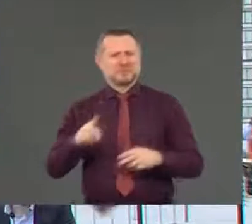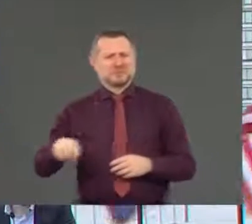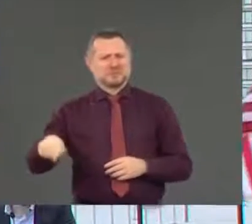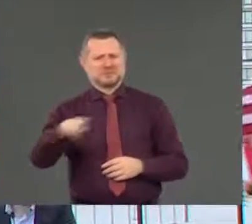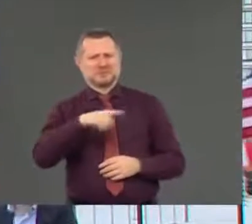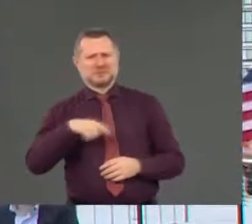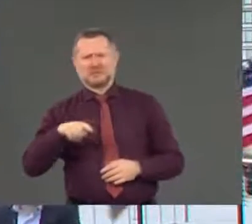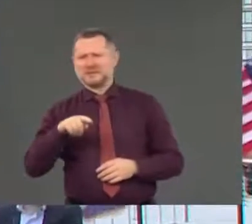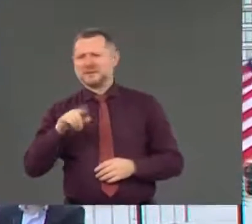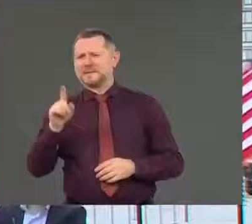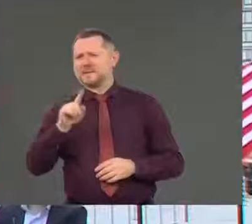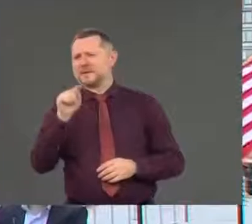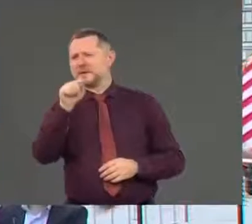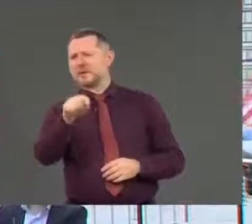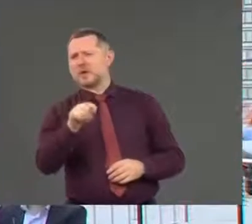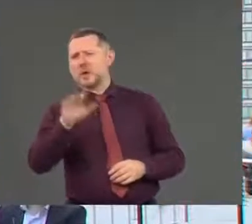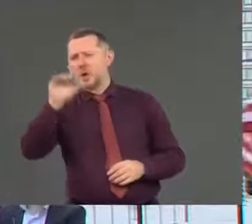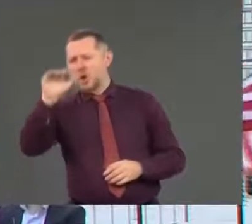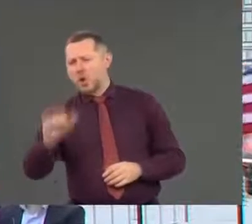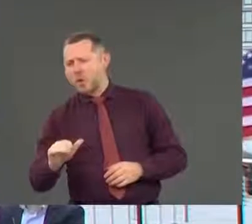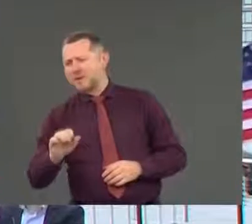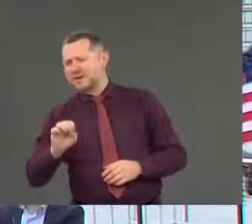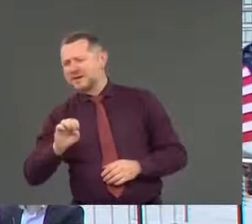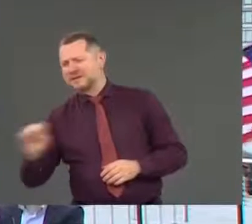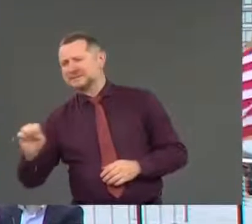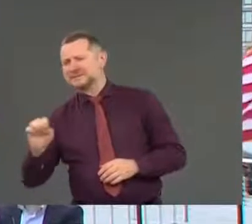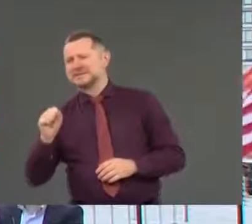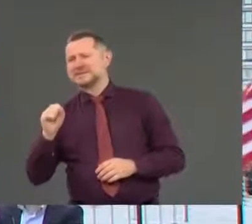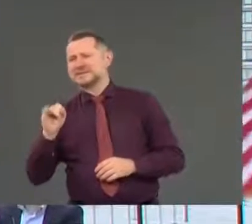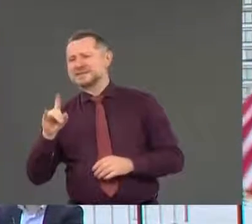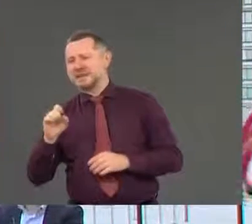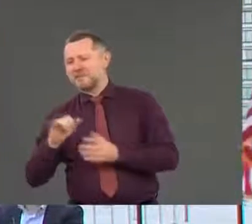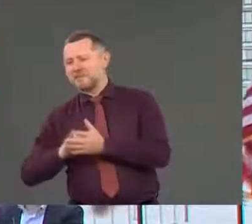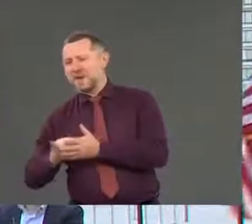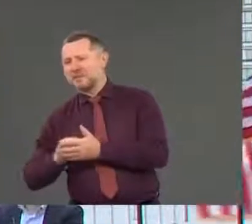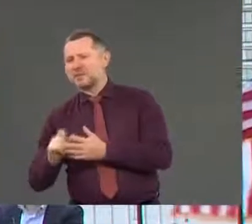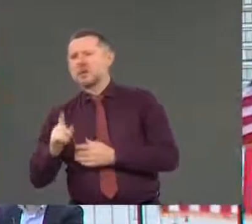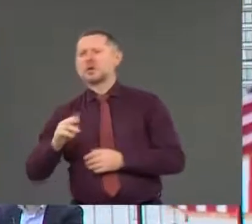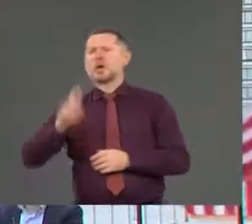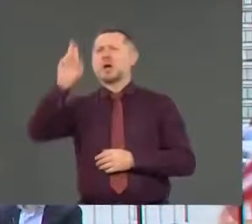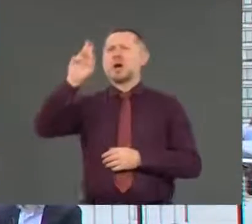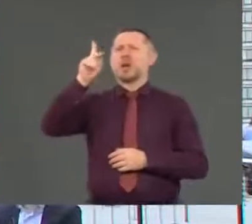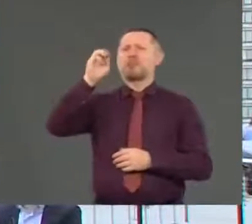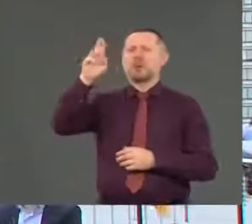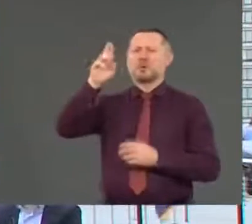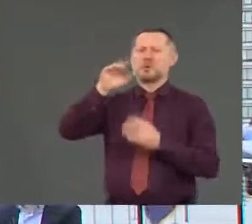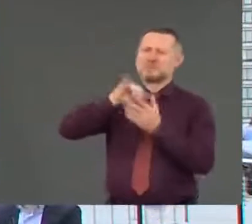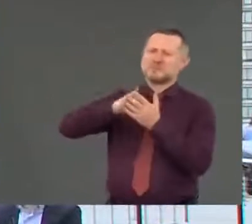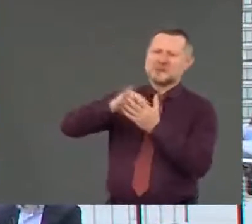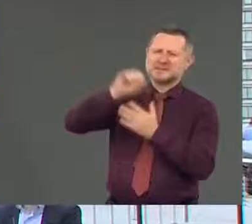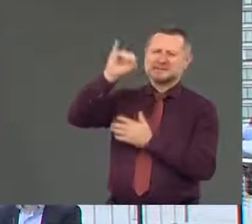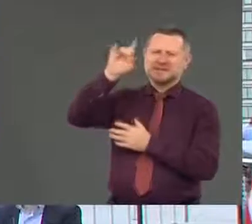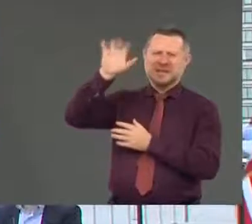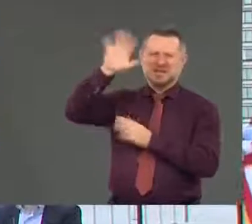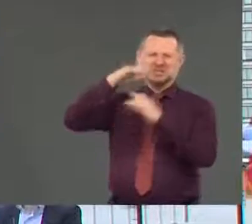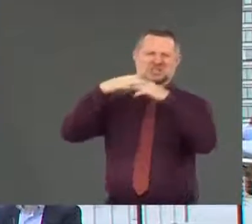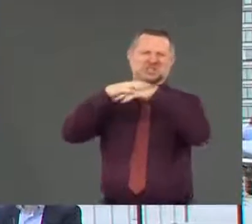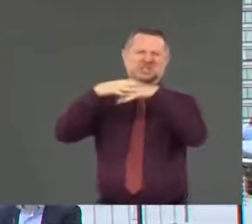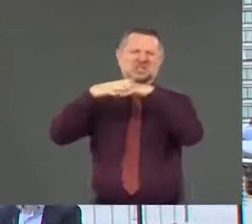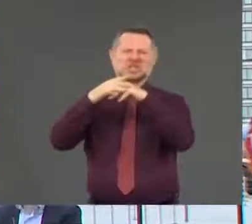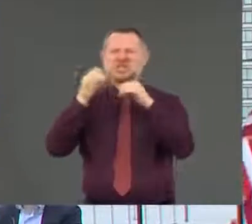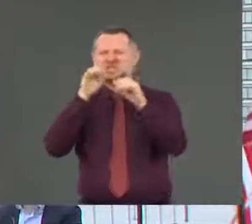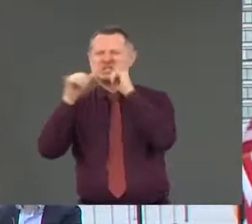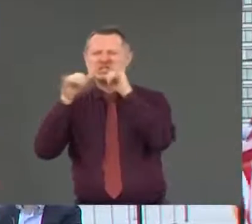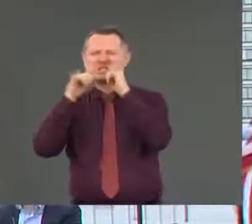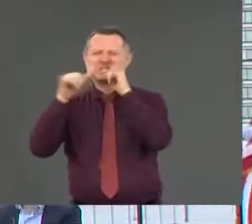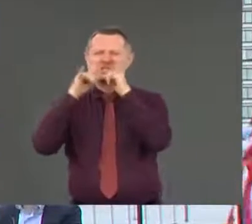Side, the Upper East Side, gathering without their masks in front of bars or restaurants, and even some of these other pictures in the country where there's